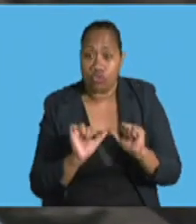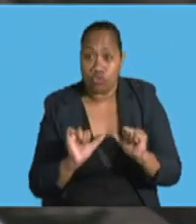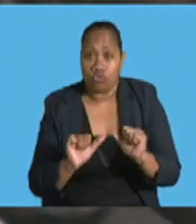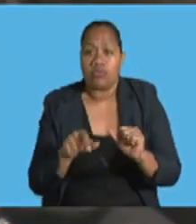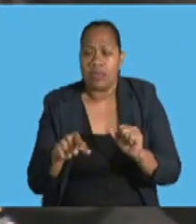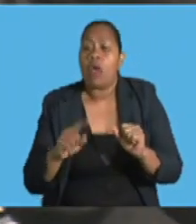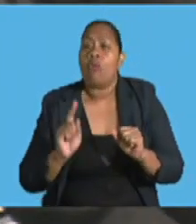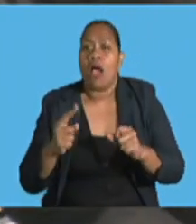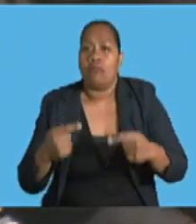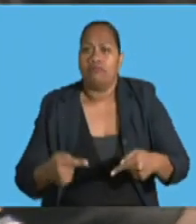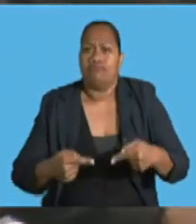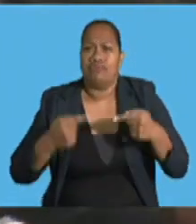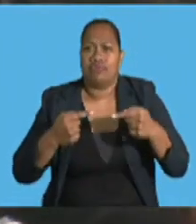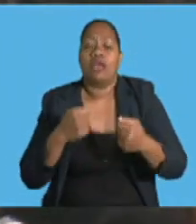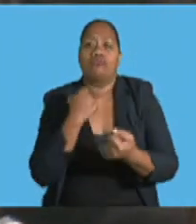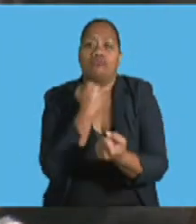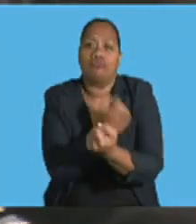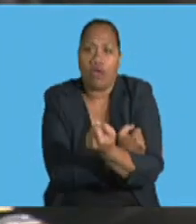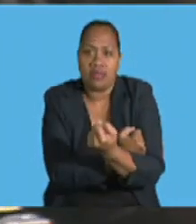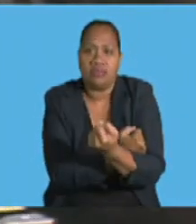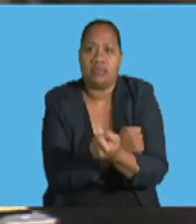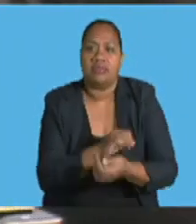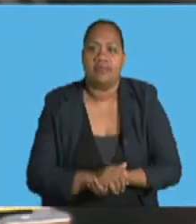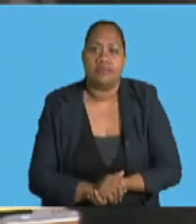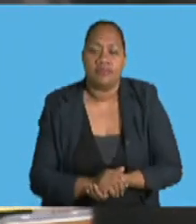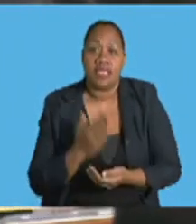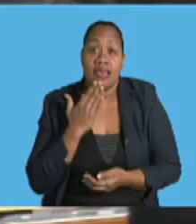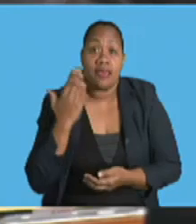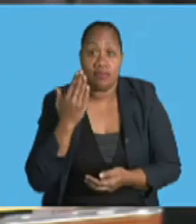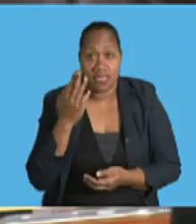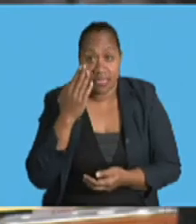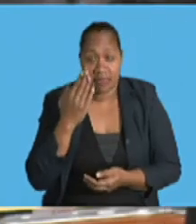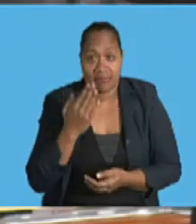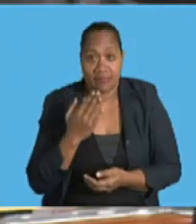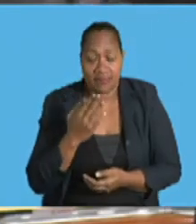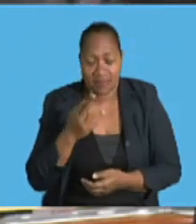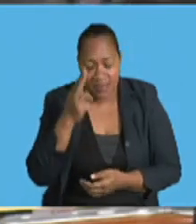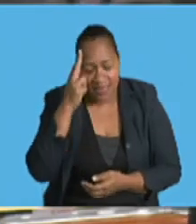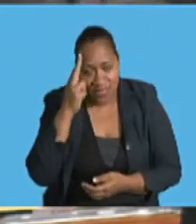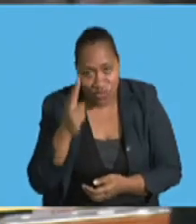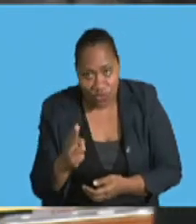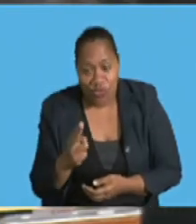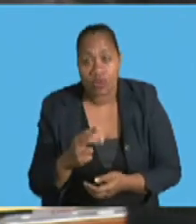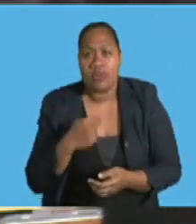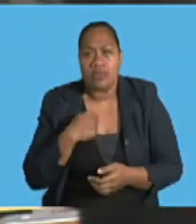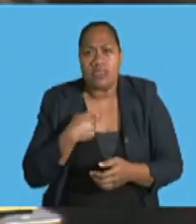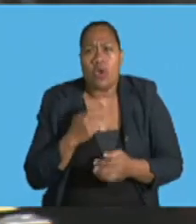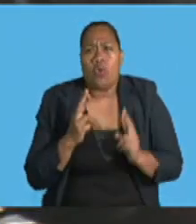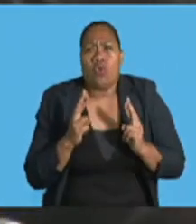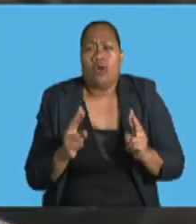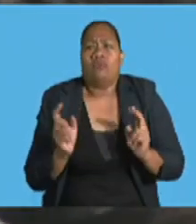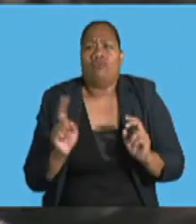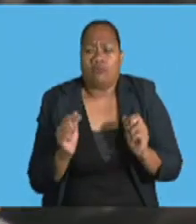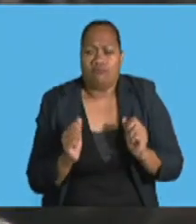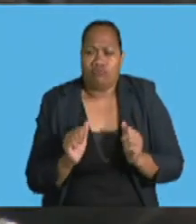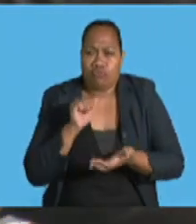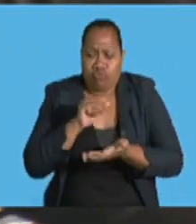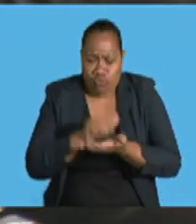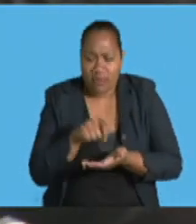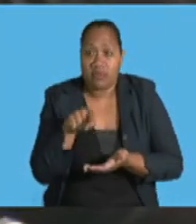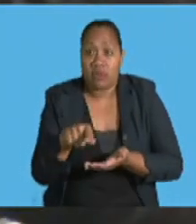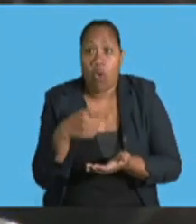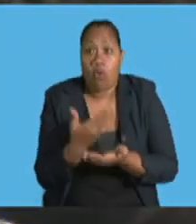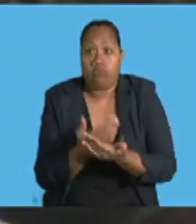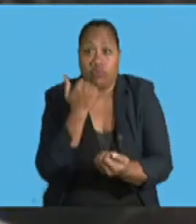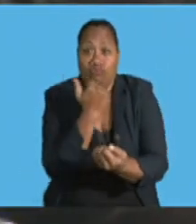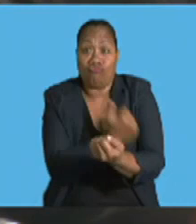drugs. Mr. Speaker, sir, I wish to put things right with regards to the crime situation,